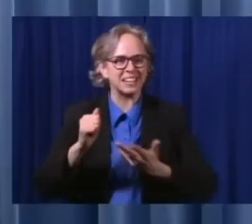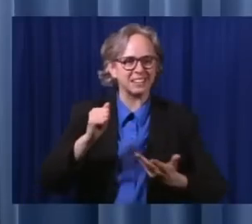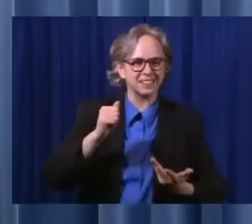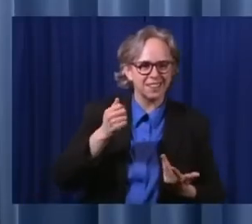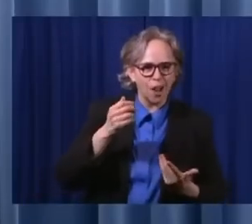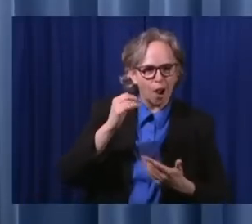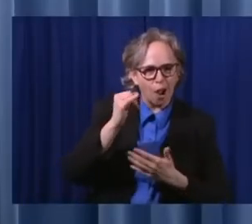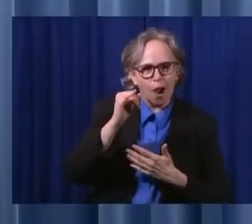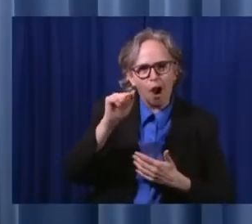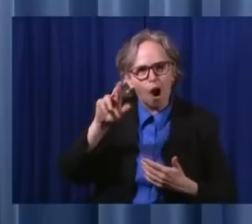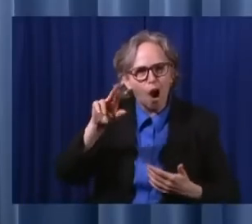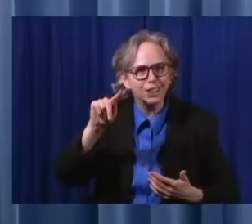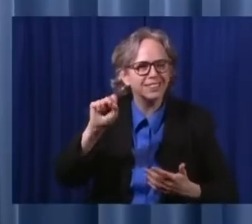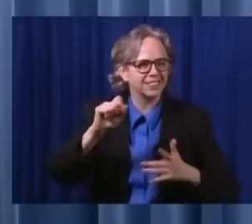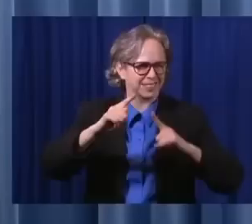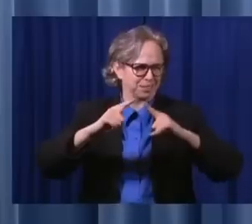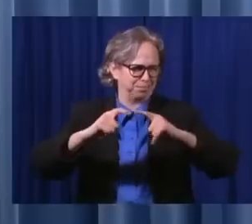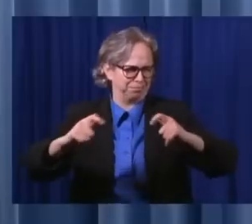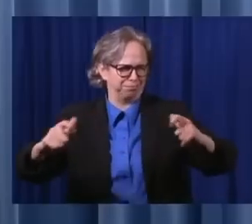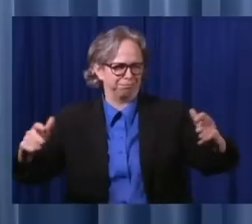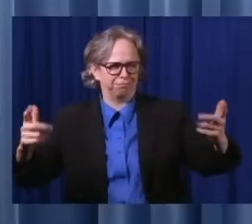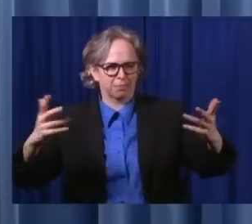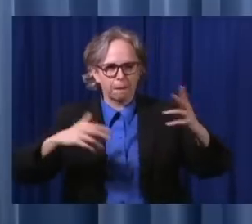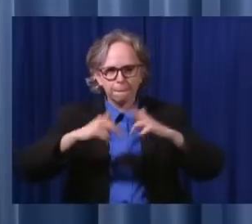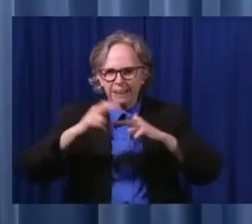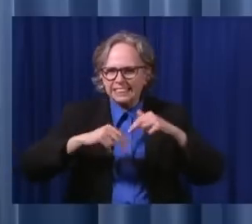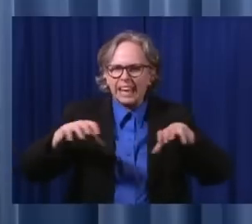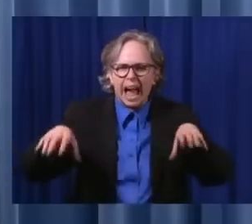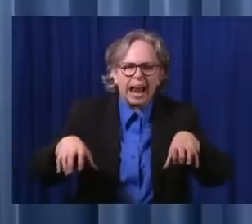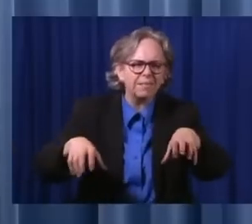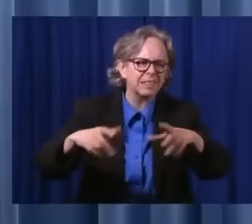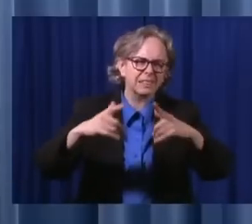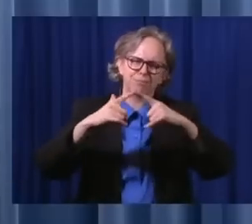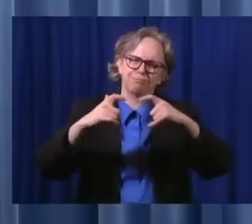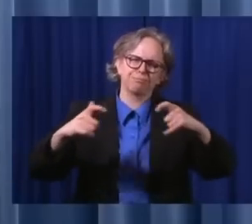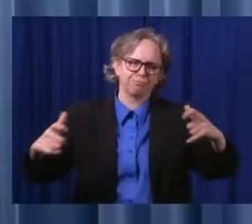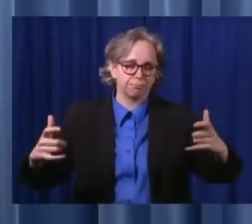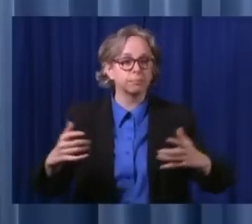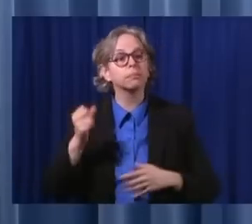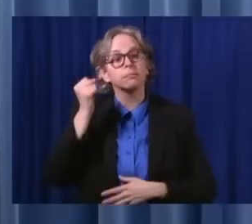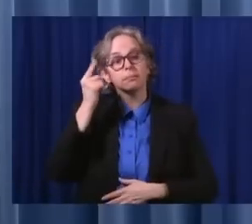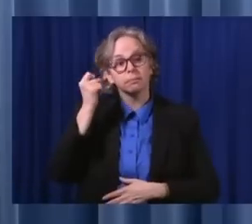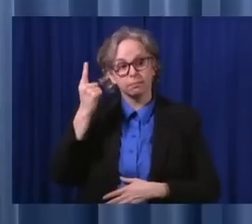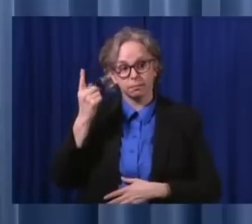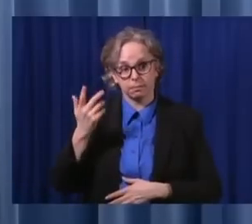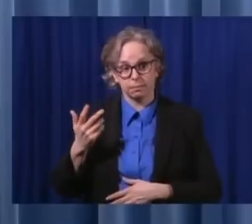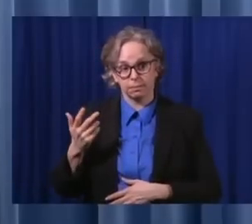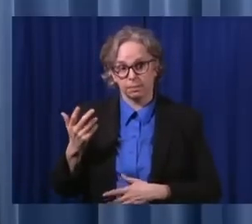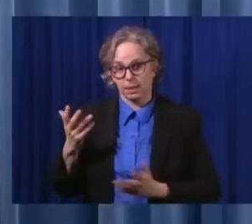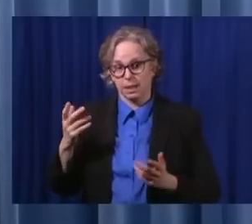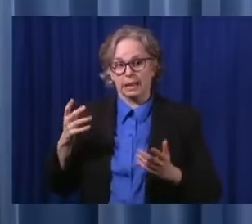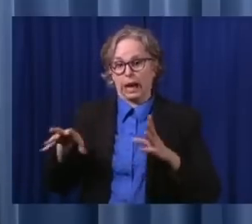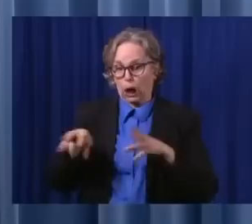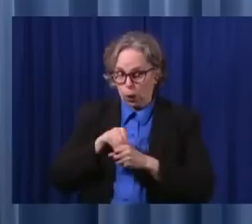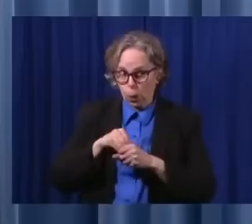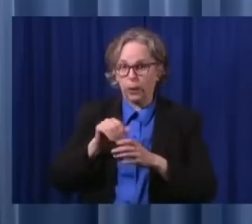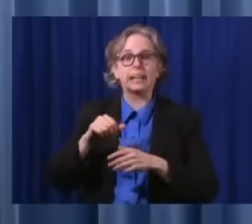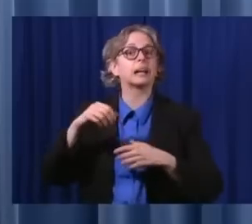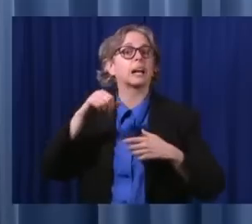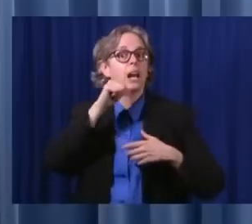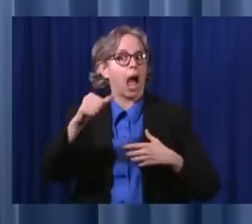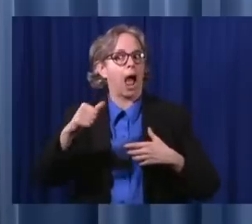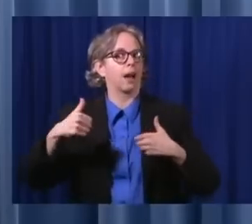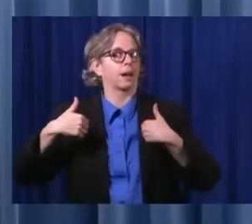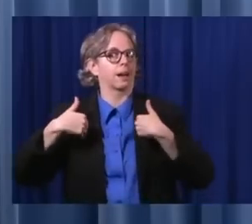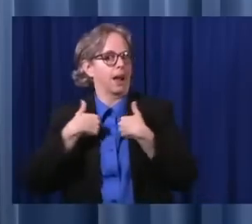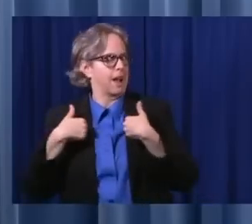auction, as well as the non-livestock exhibits and exhibitions. And I want to talk about